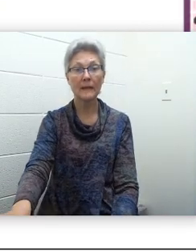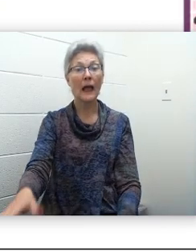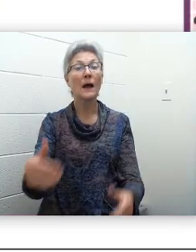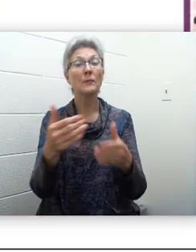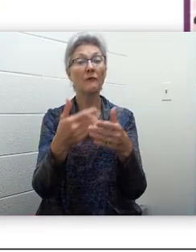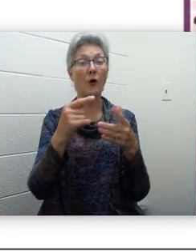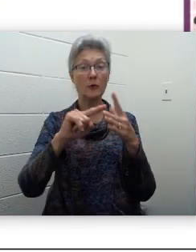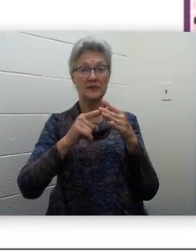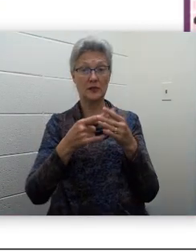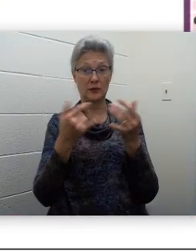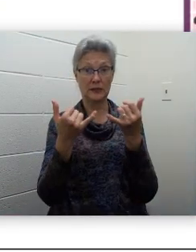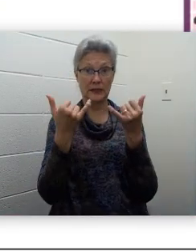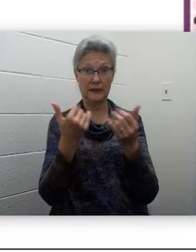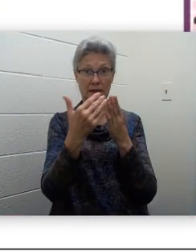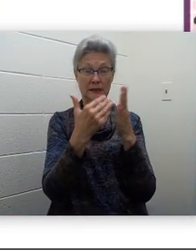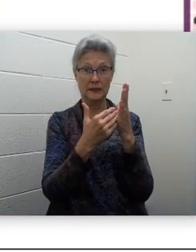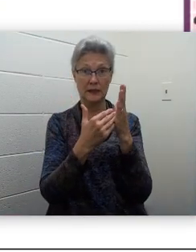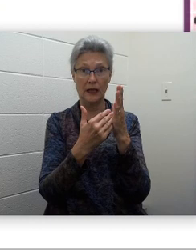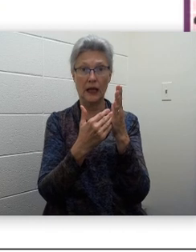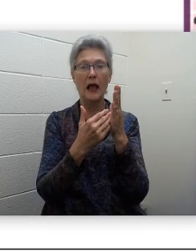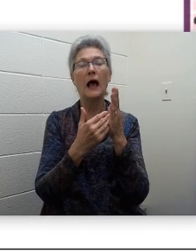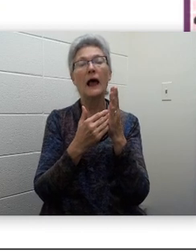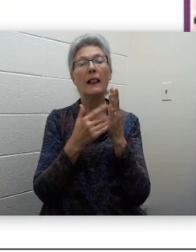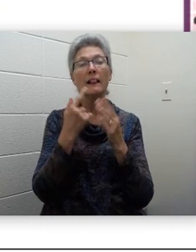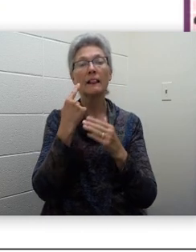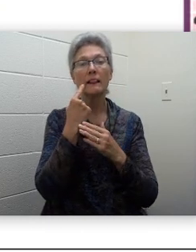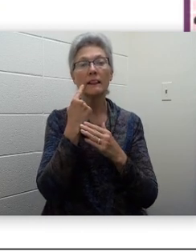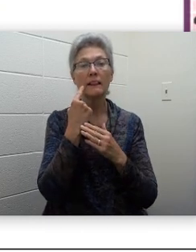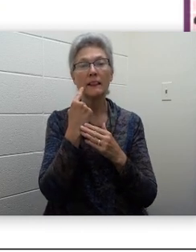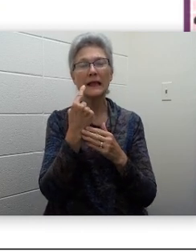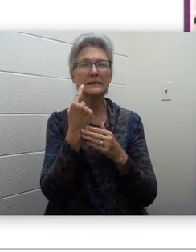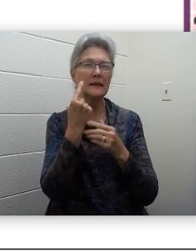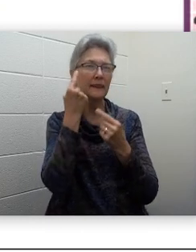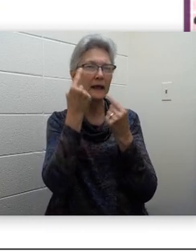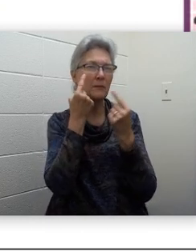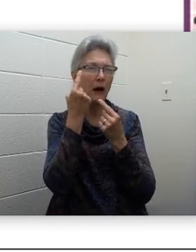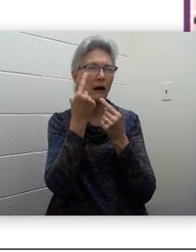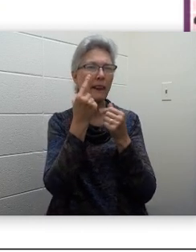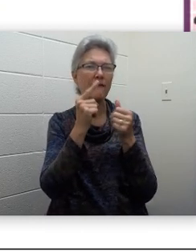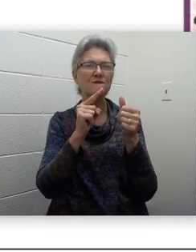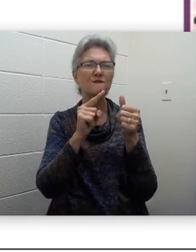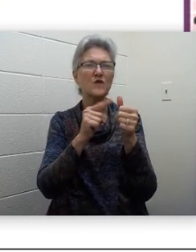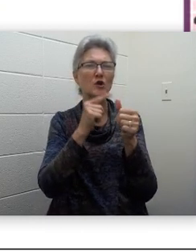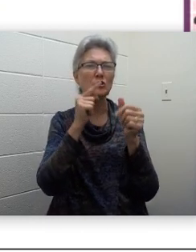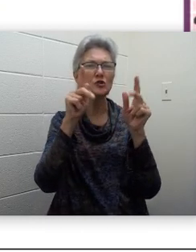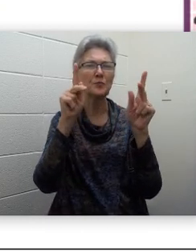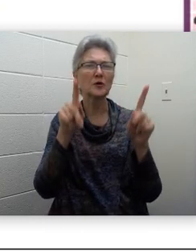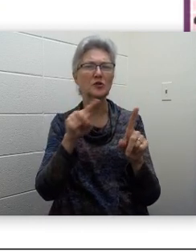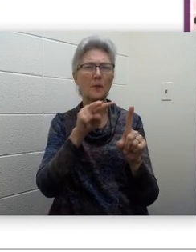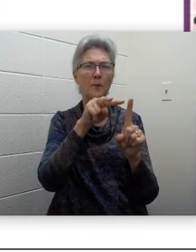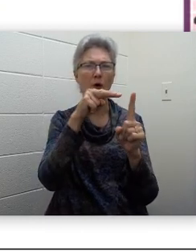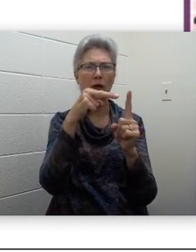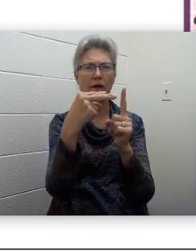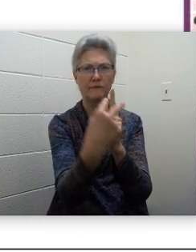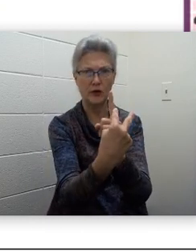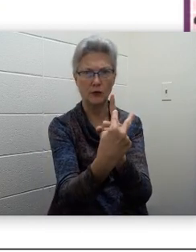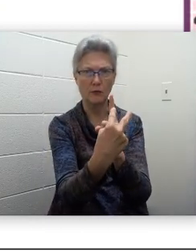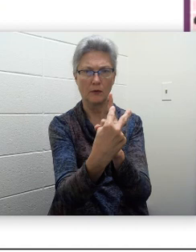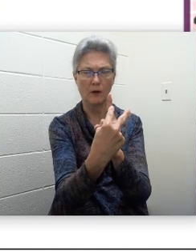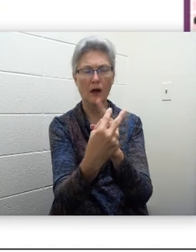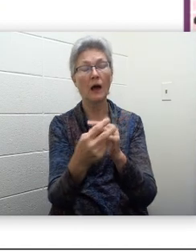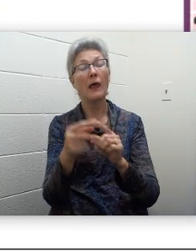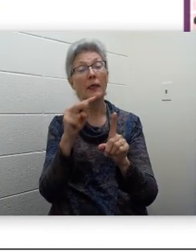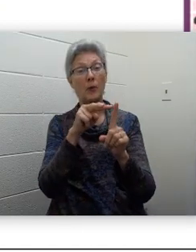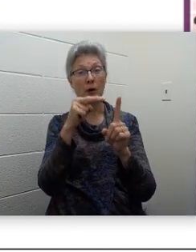Before we start today's lesson, let's zoom in on this concept of first-person point of view. Point of view is the view from